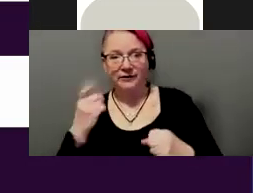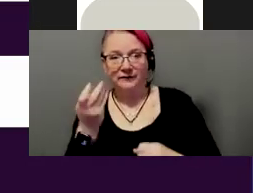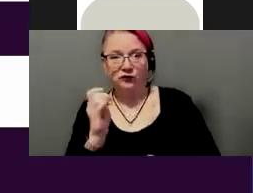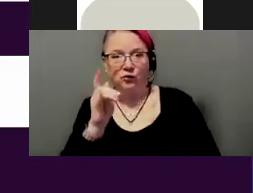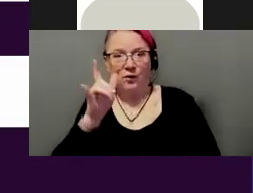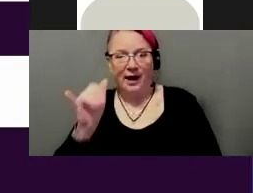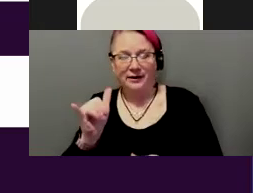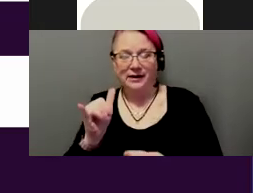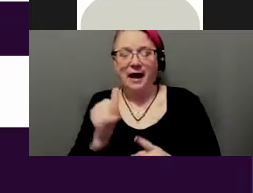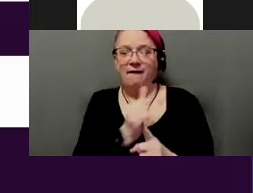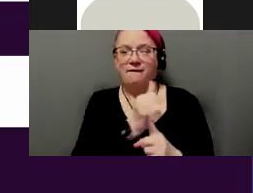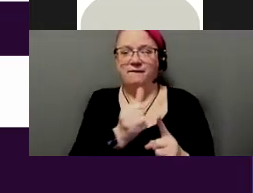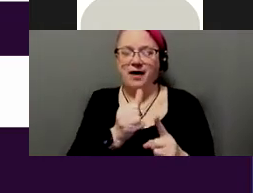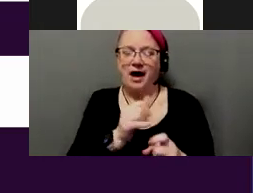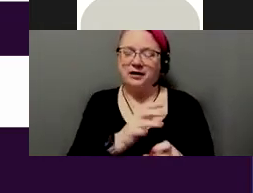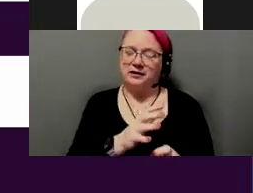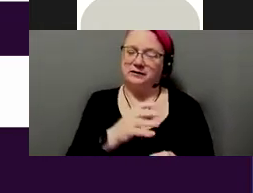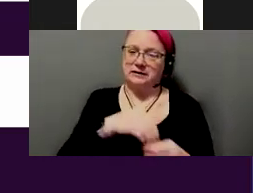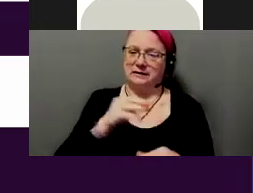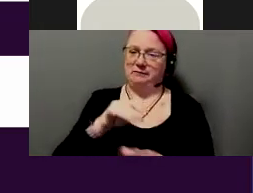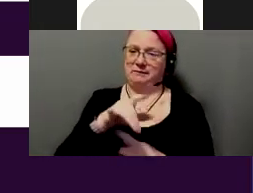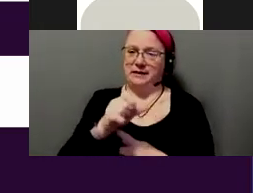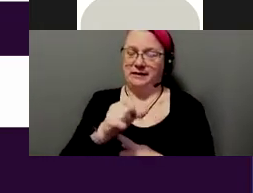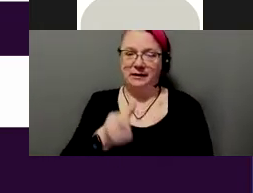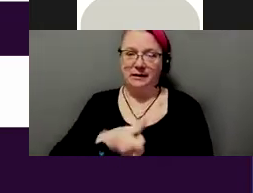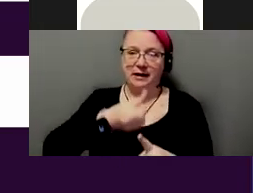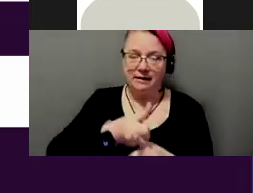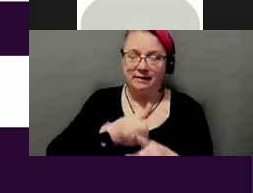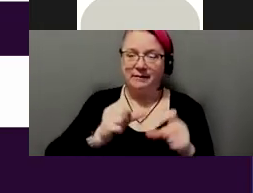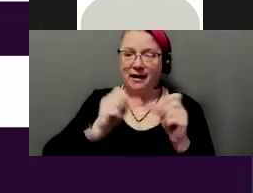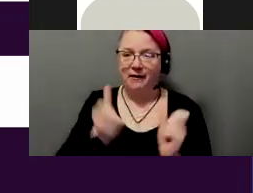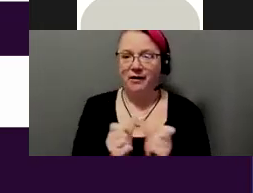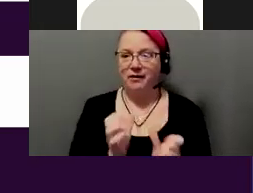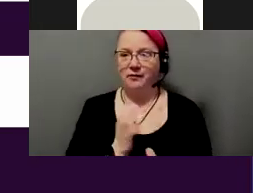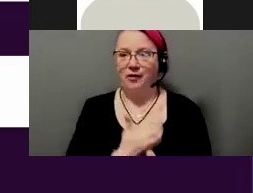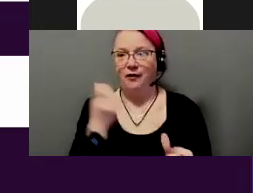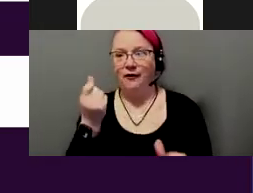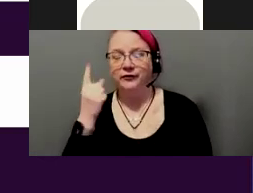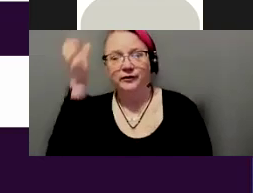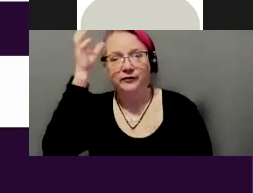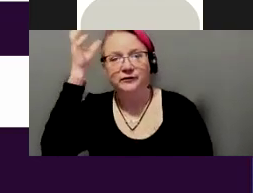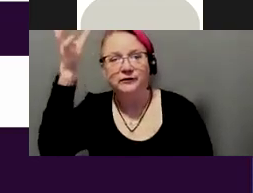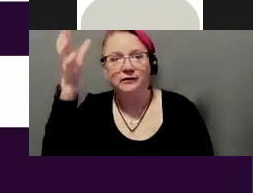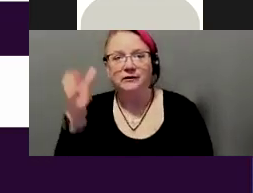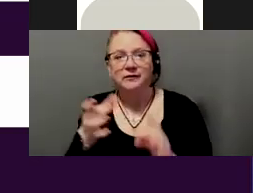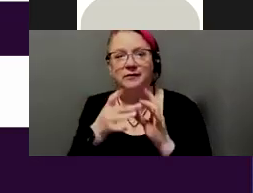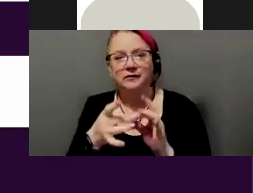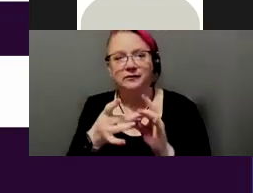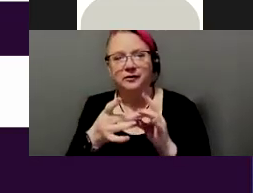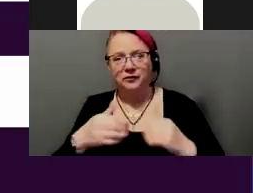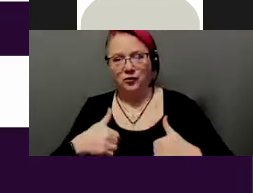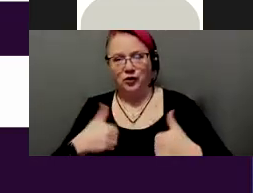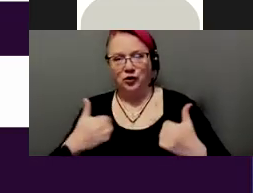in media. Those representations impact and shape our understanding of these concepts, especially in youth that are